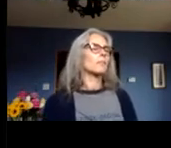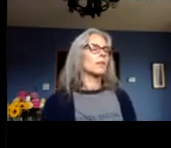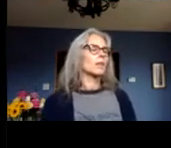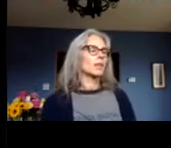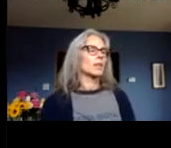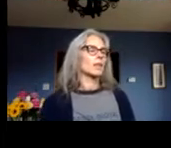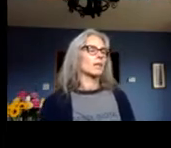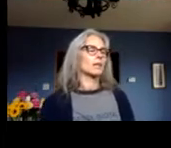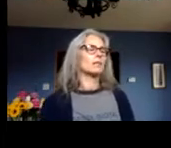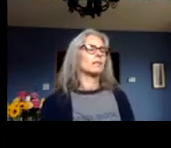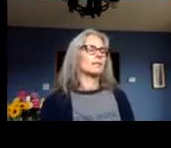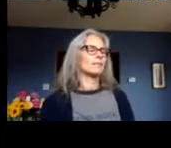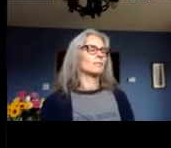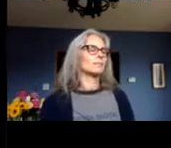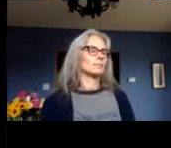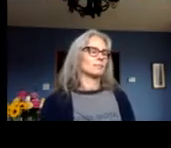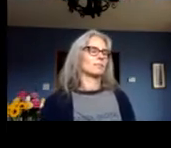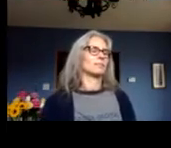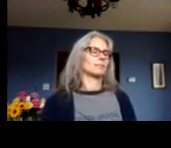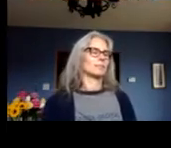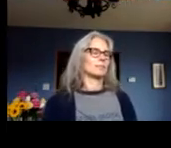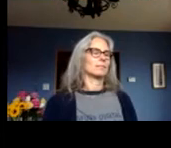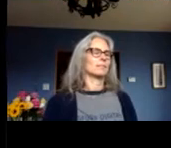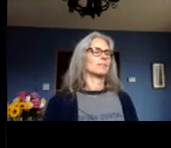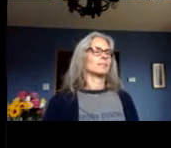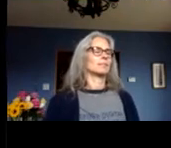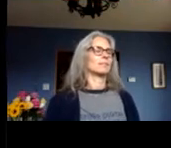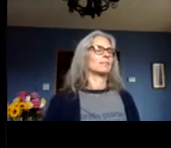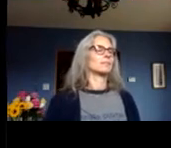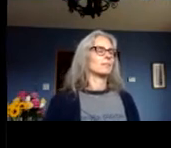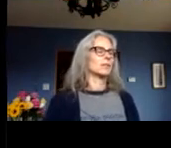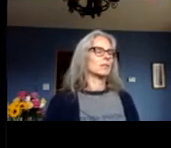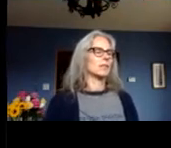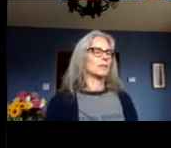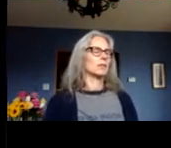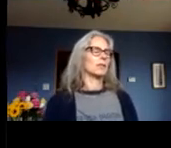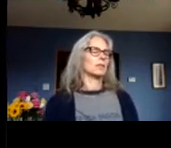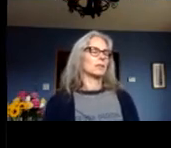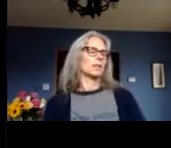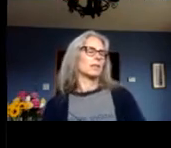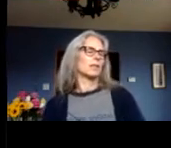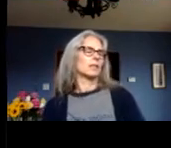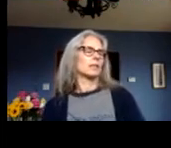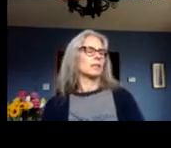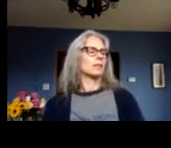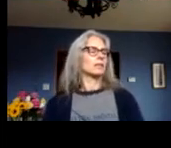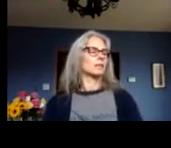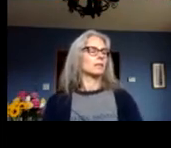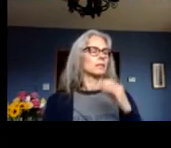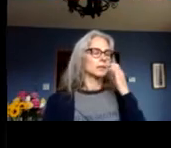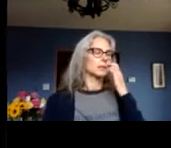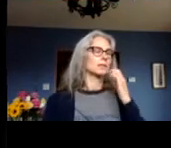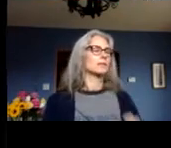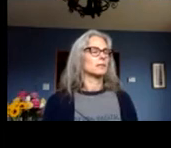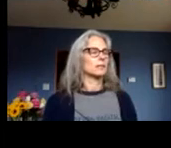something, for, you know, being able to do like multiple phases of a project. There's so many pieces there that, you know, I really want